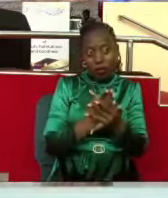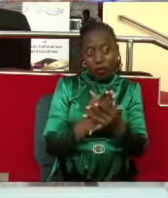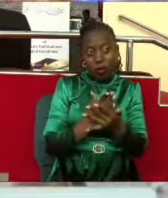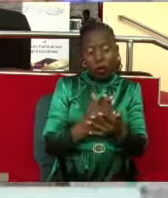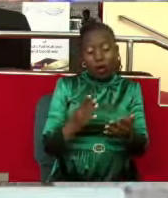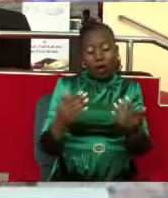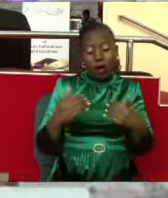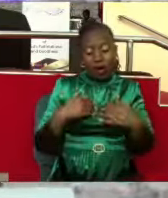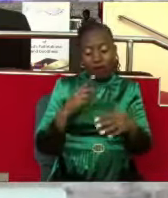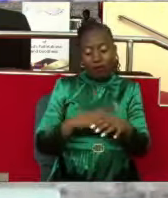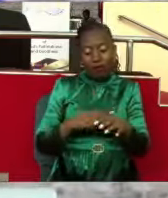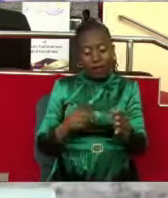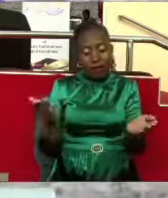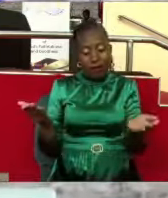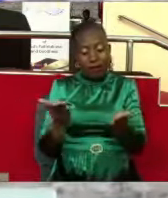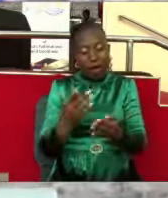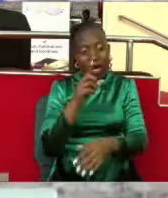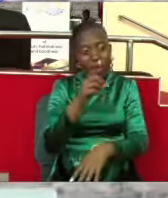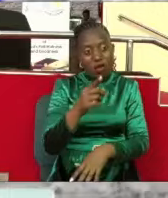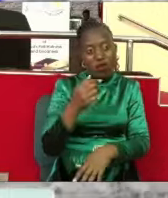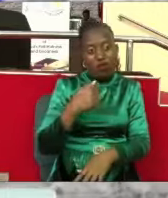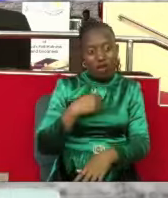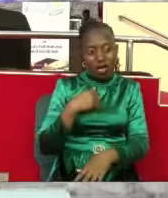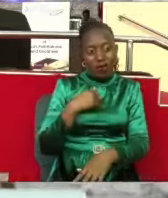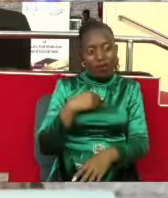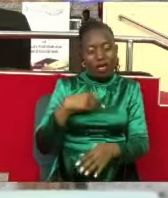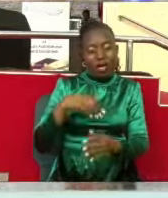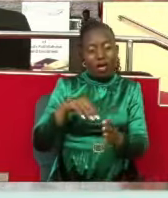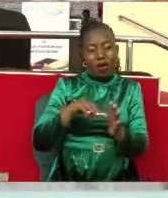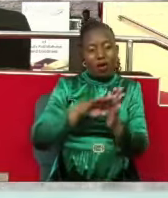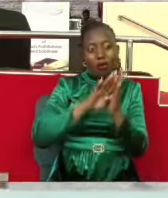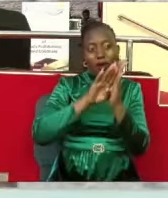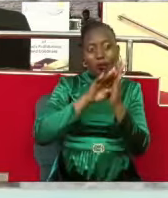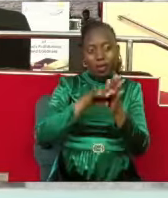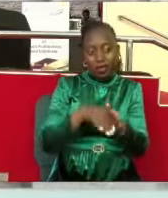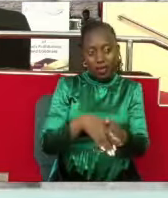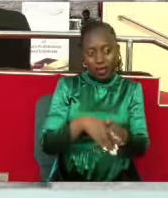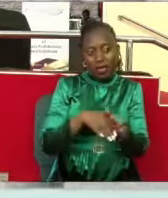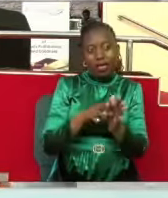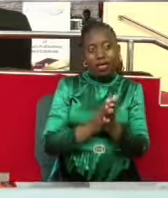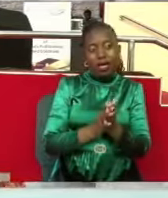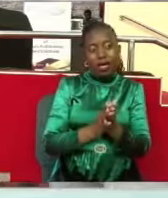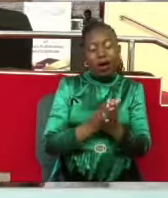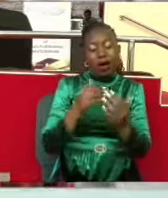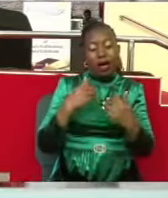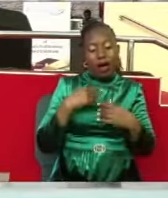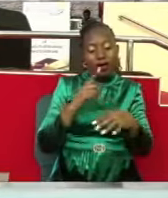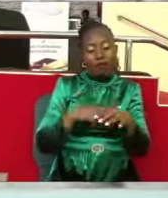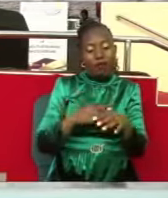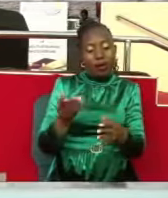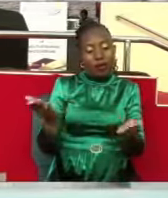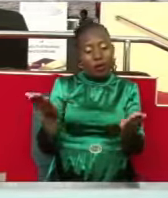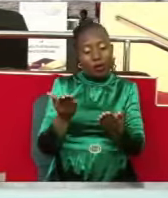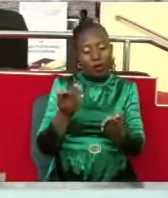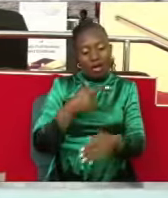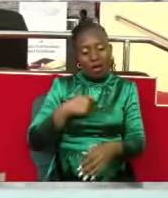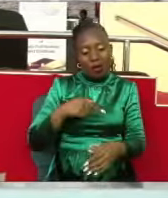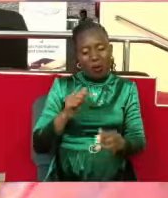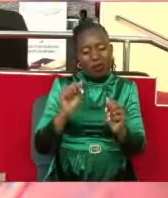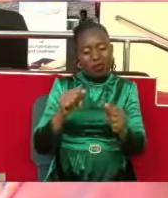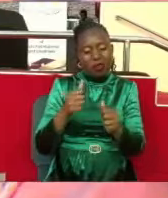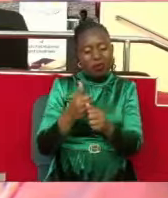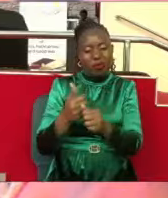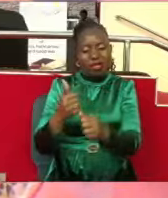There are times when you and I will be betrayed. Kuna wakati ambayo tutakataliwa. There are times when we will be rejected. Kuna